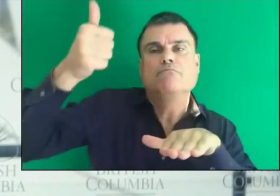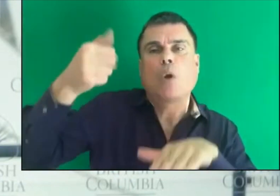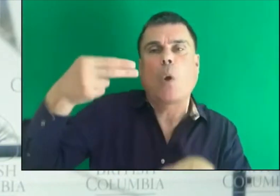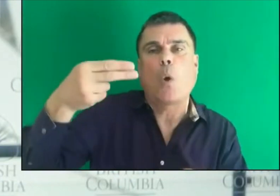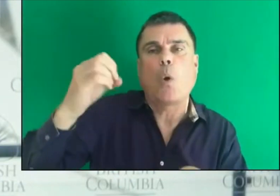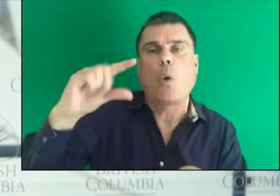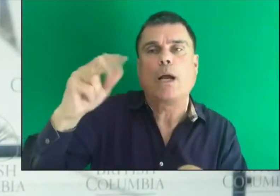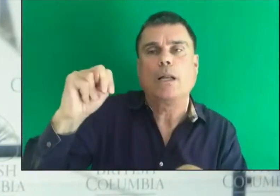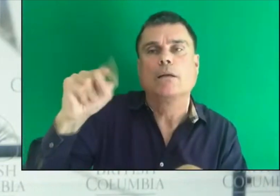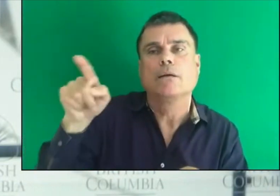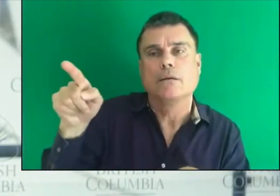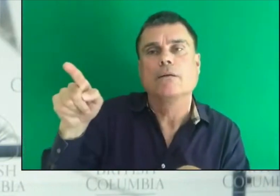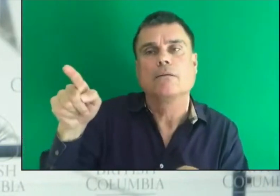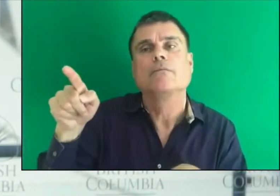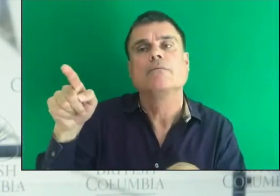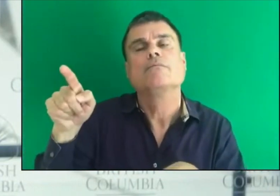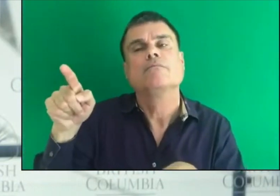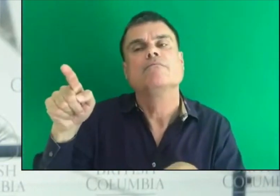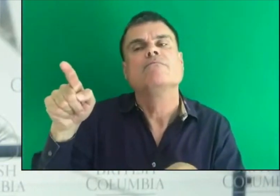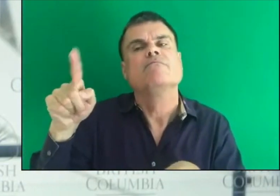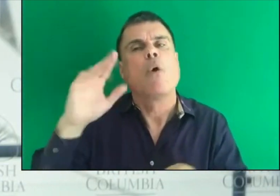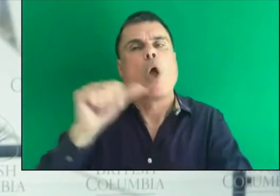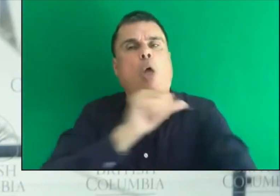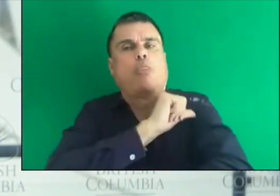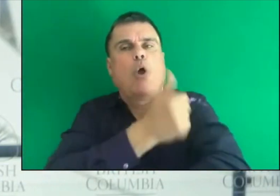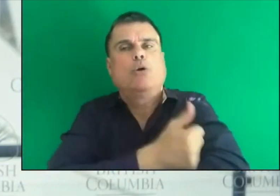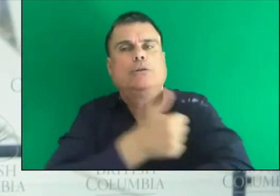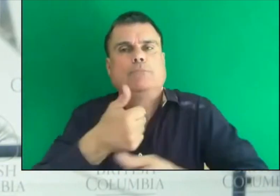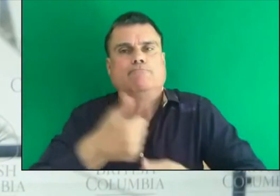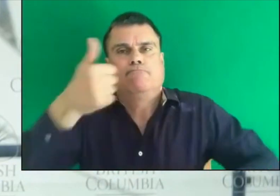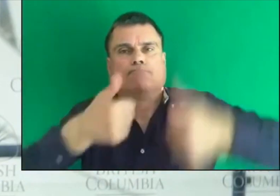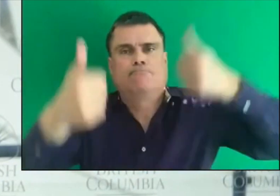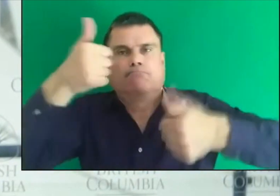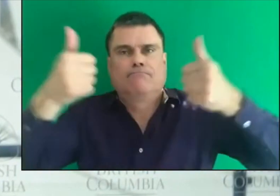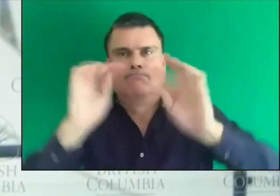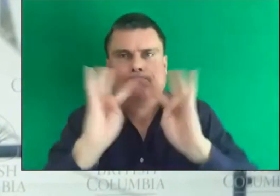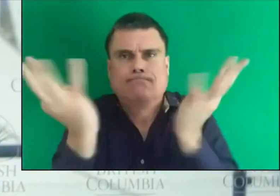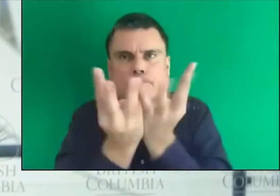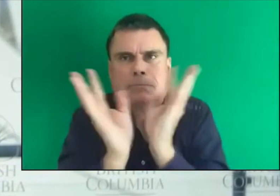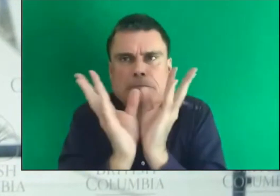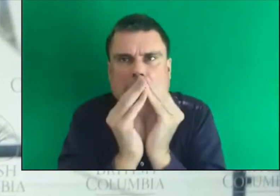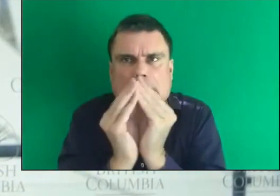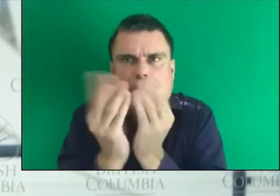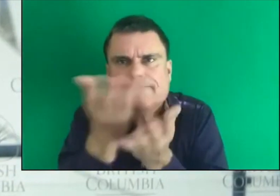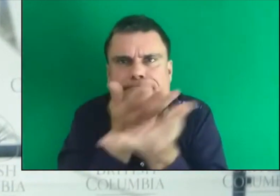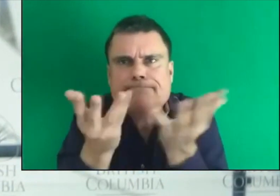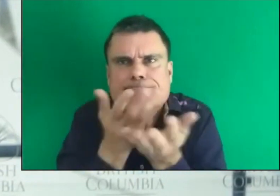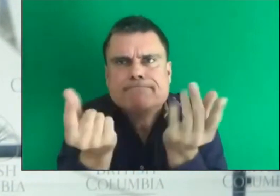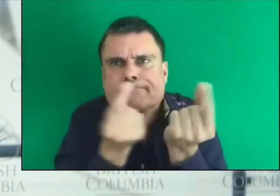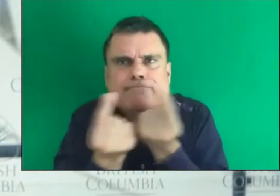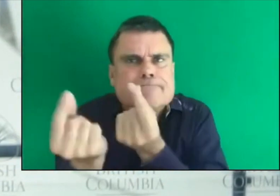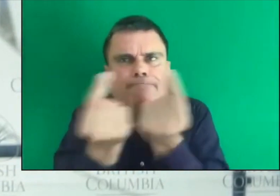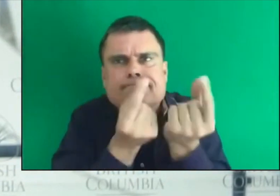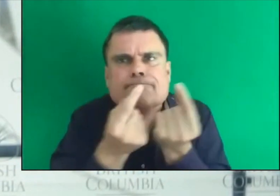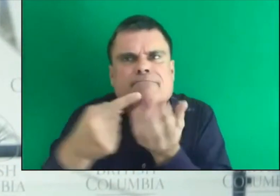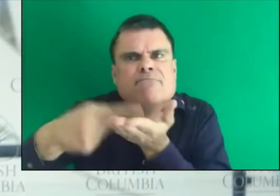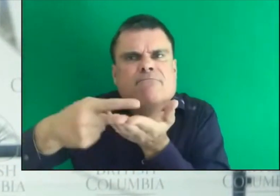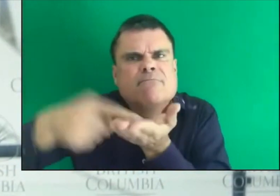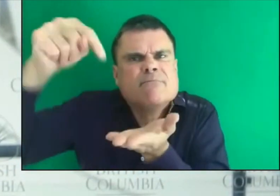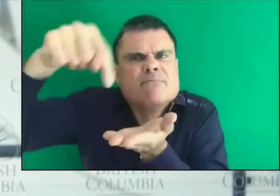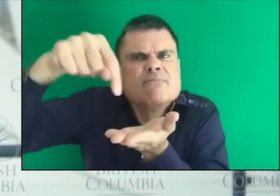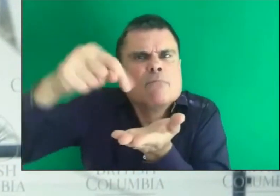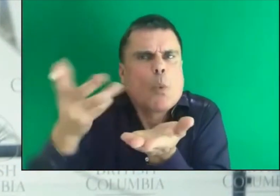Hi, my question is for Minister Dix. And maybe Dr. Henry, you can help me here too. From my